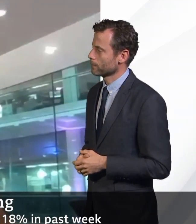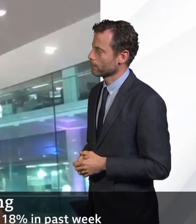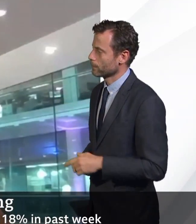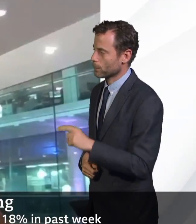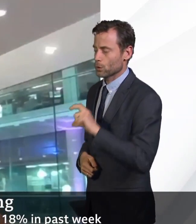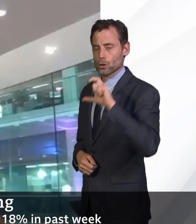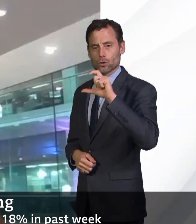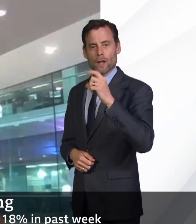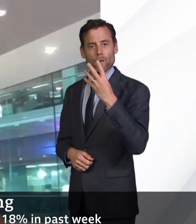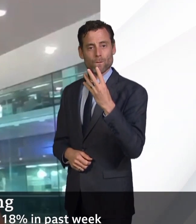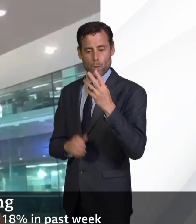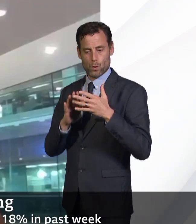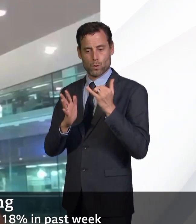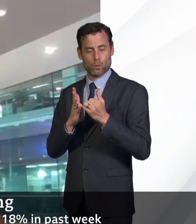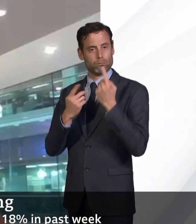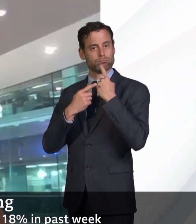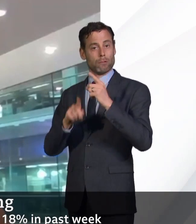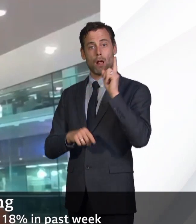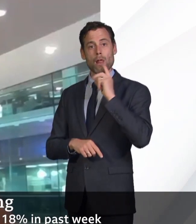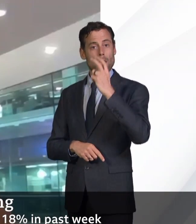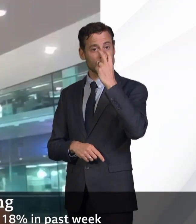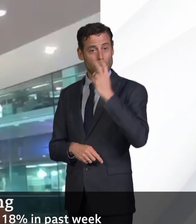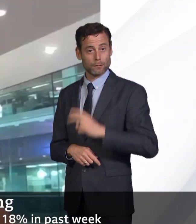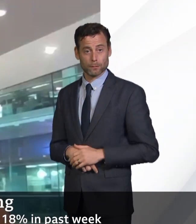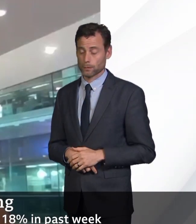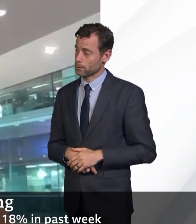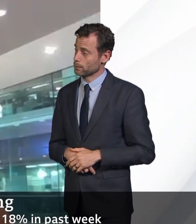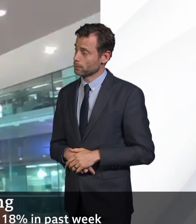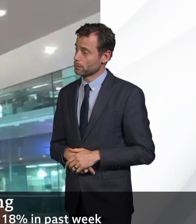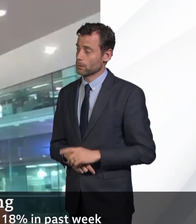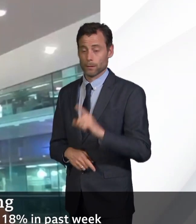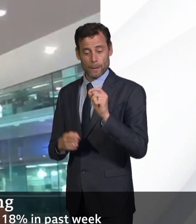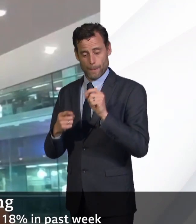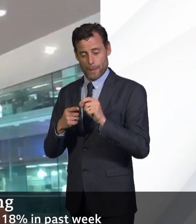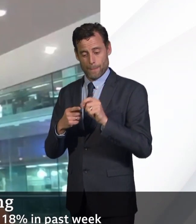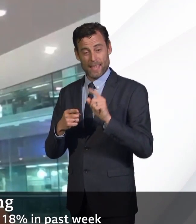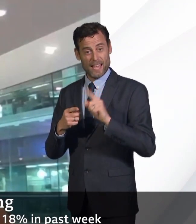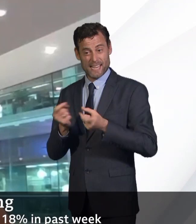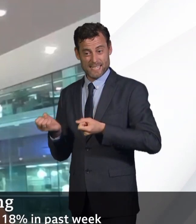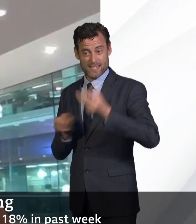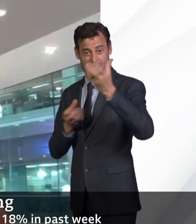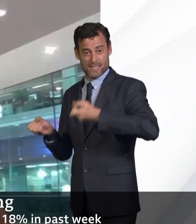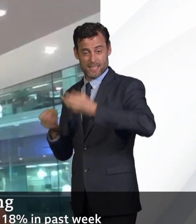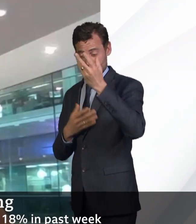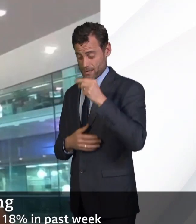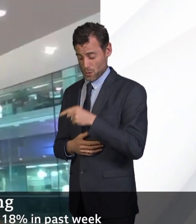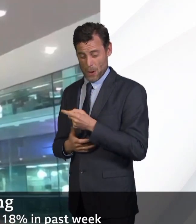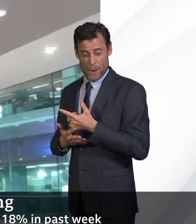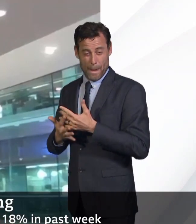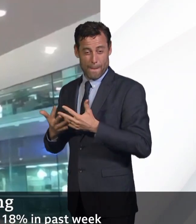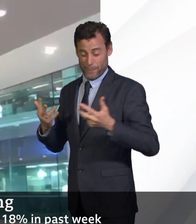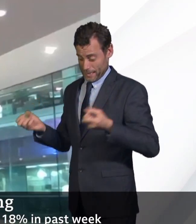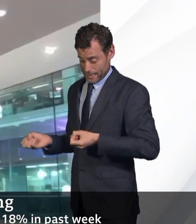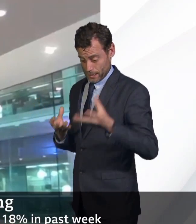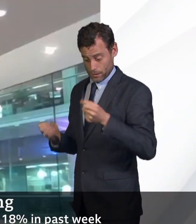Channel 4 News revealed last night that millions of out-of-date PPE products were distributed to